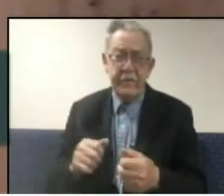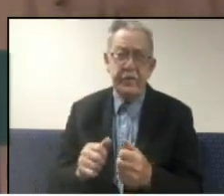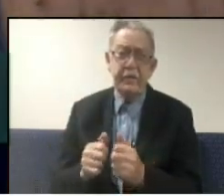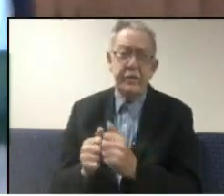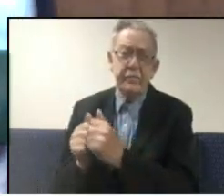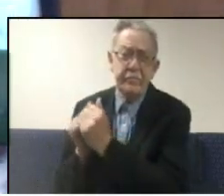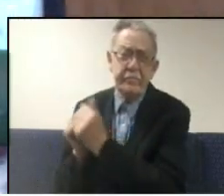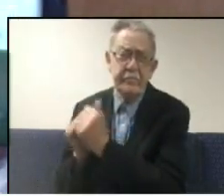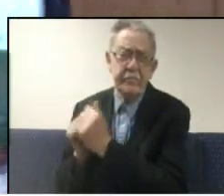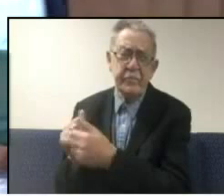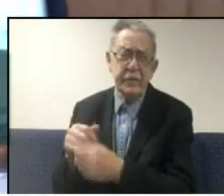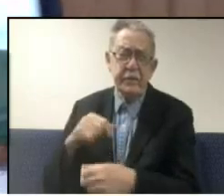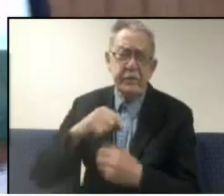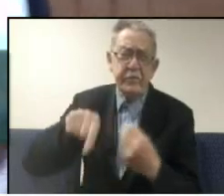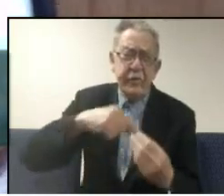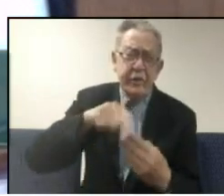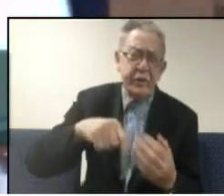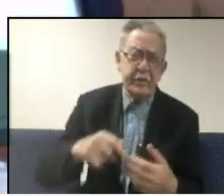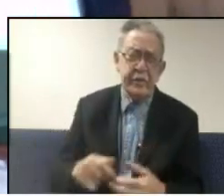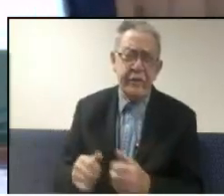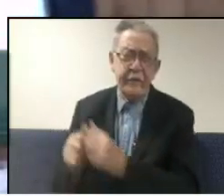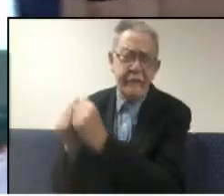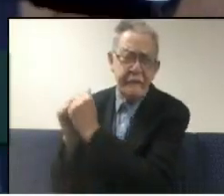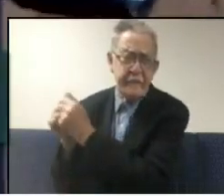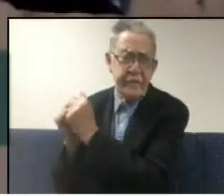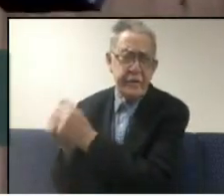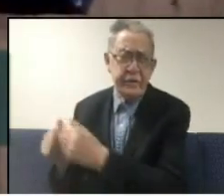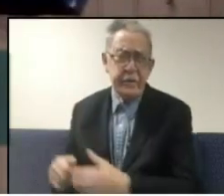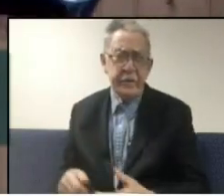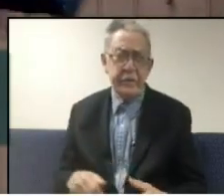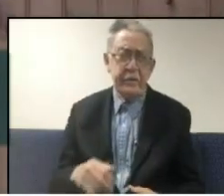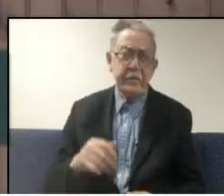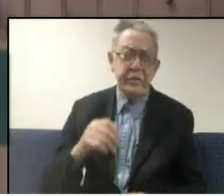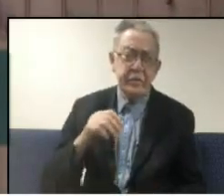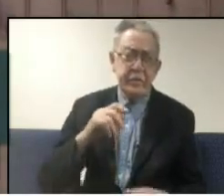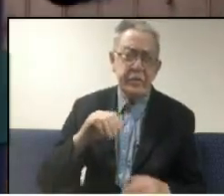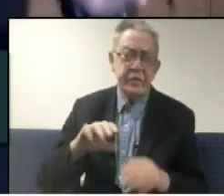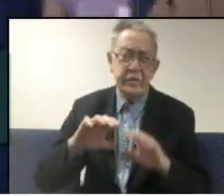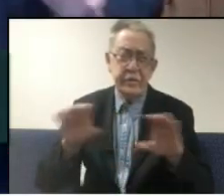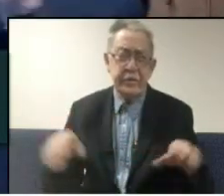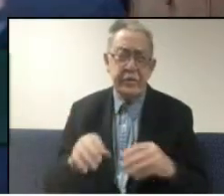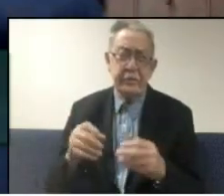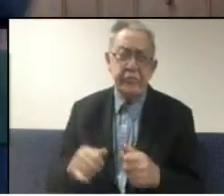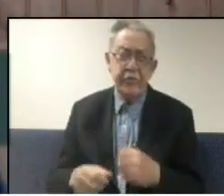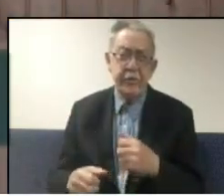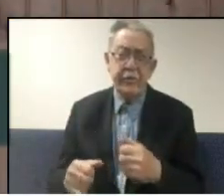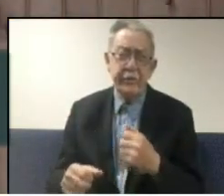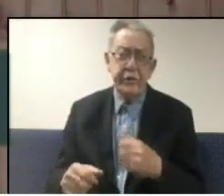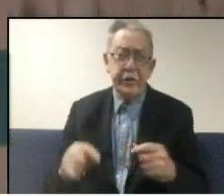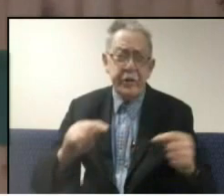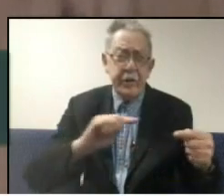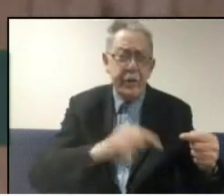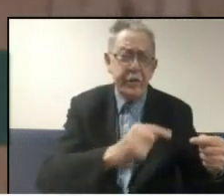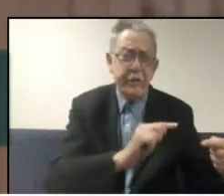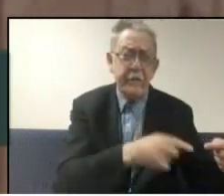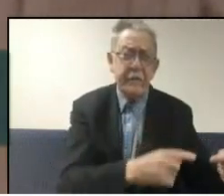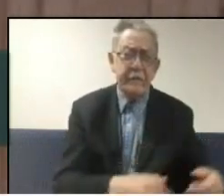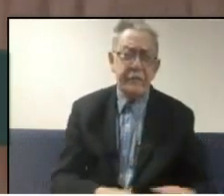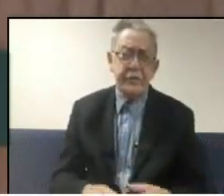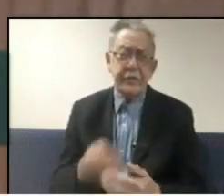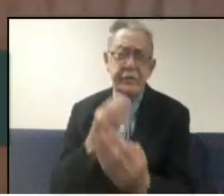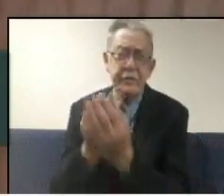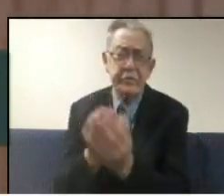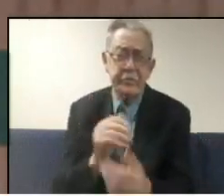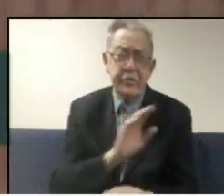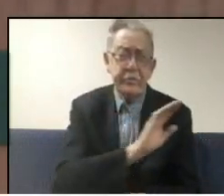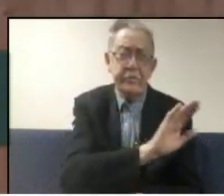had probably done more damage in those relationships than he could ever repair. He had caused more harm. Jesus says, won't you go back to your